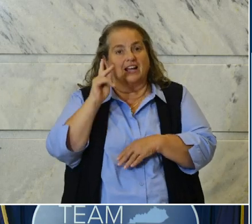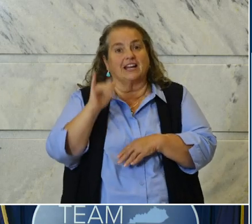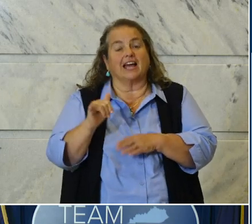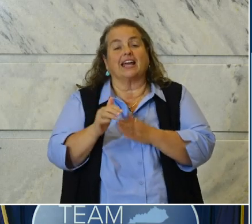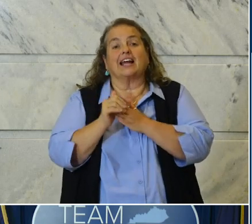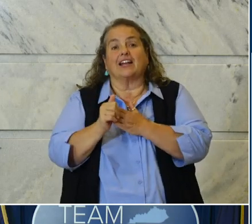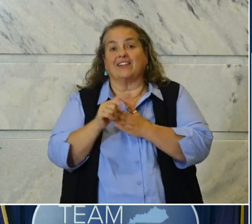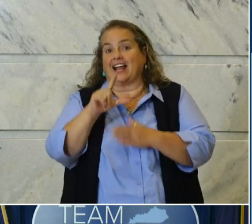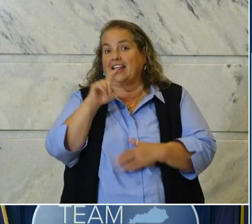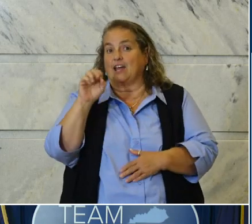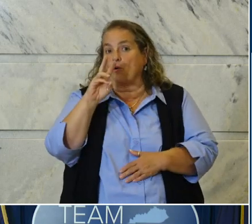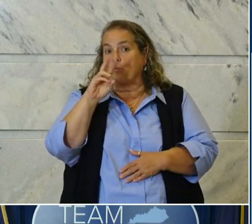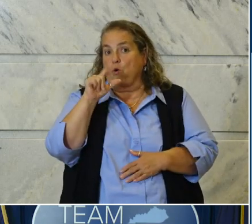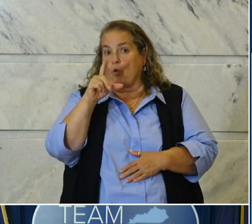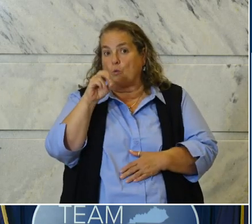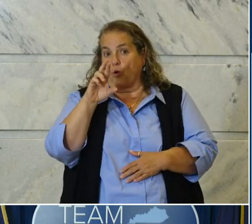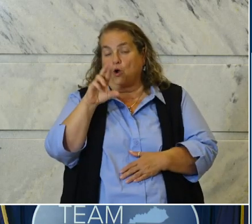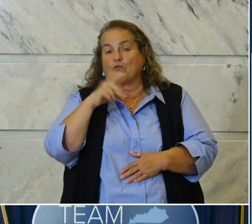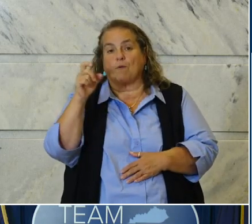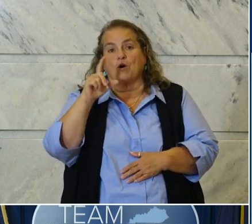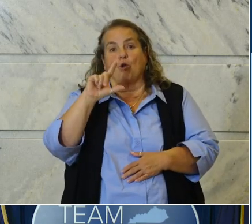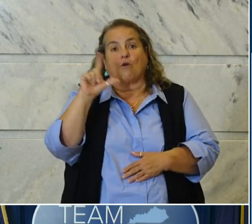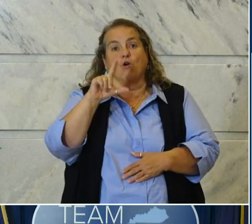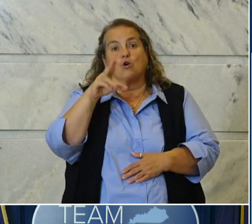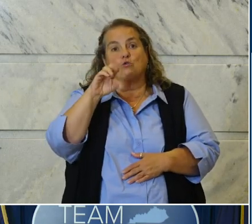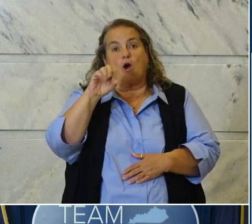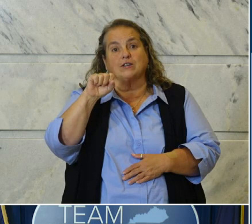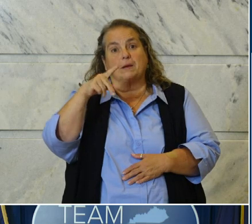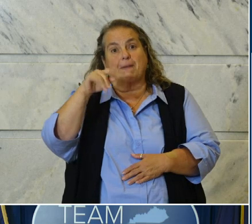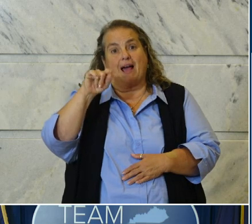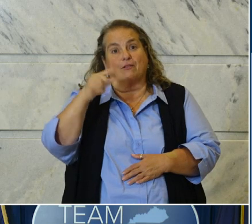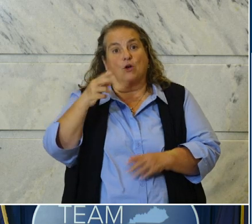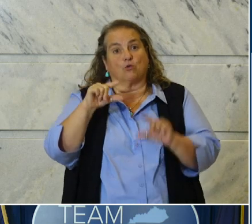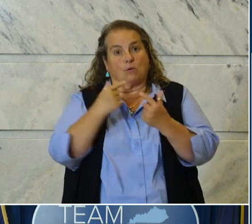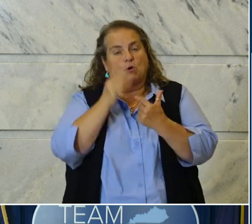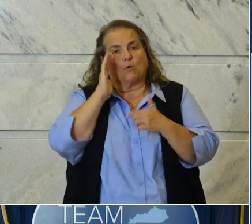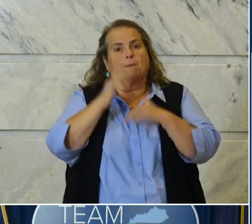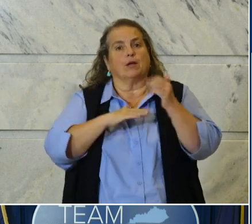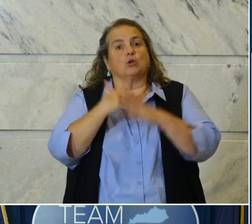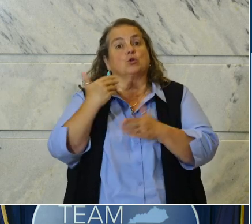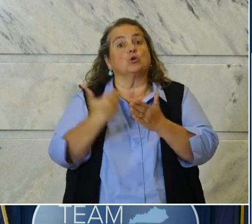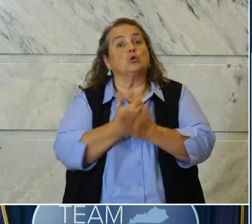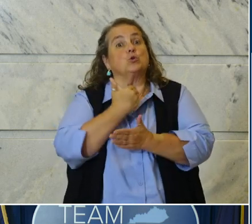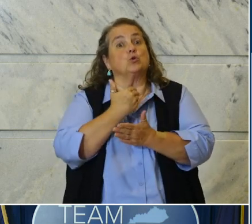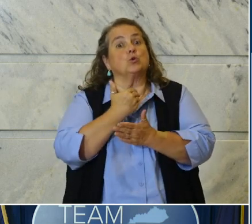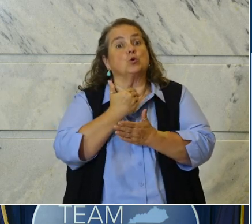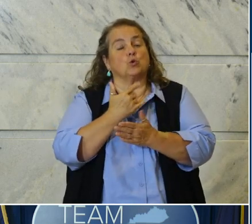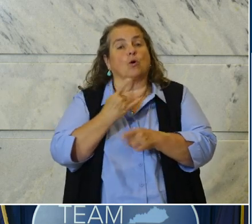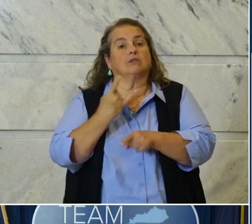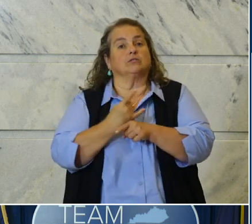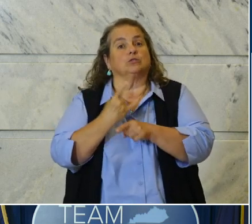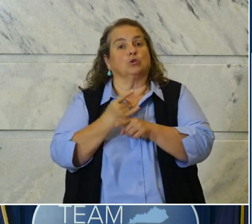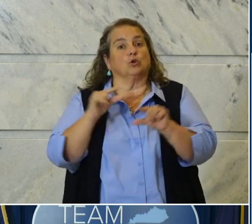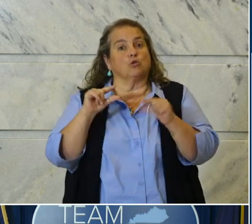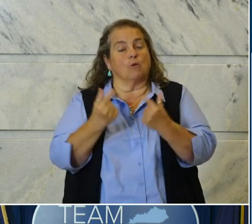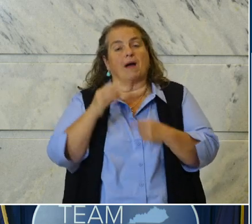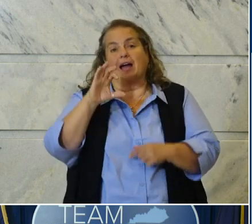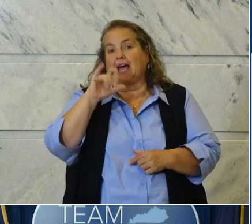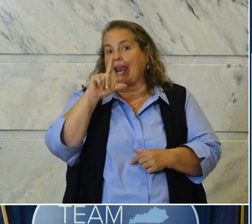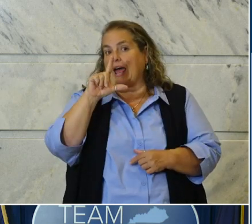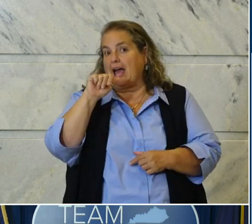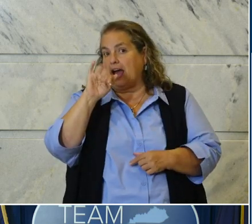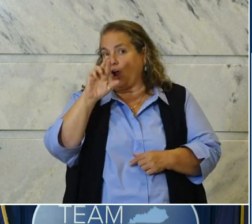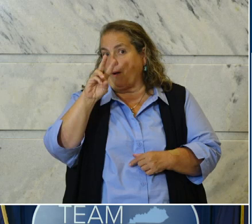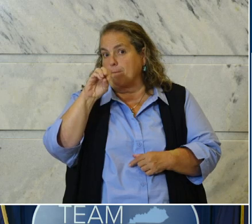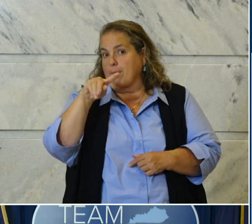of Louisville's Crosspath Group plans to build a new distillery project in Bullock County called Claremont Distilling. The